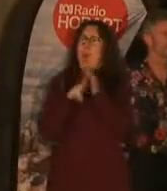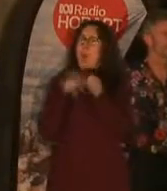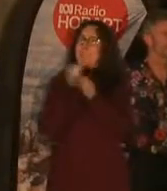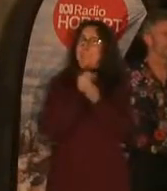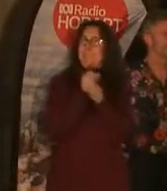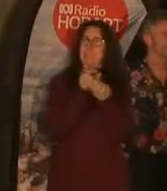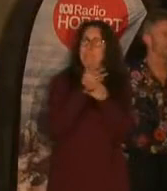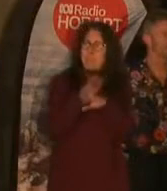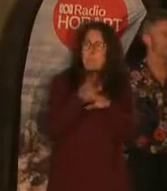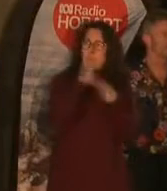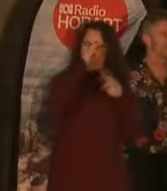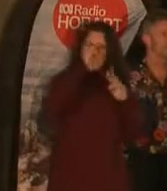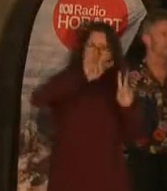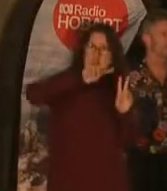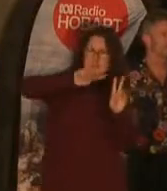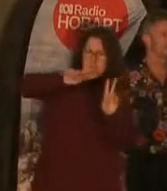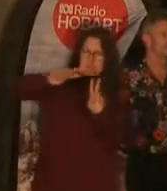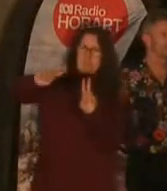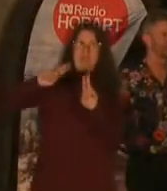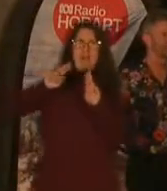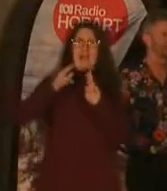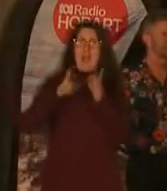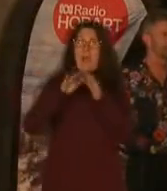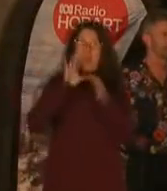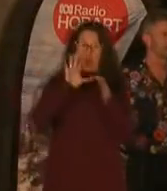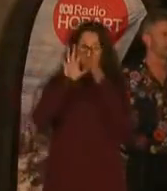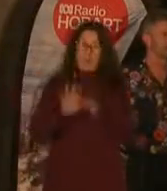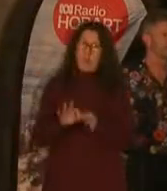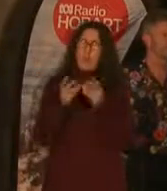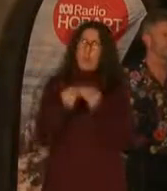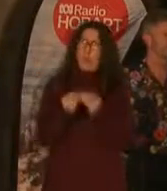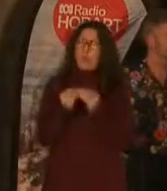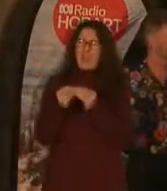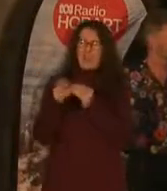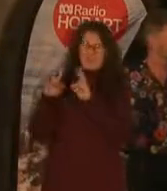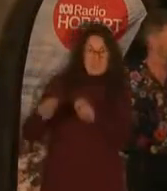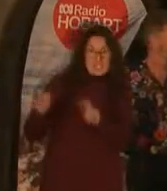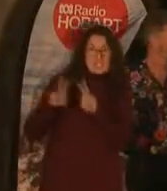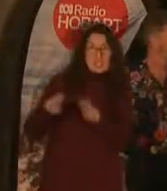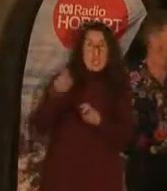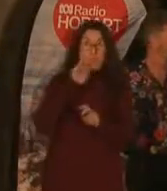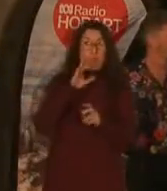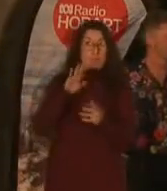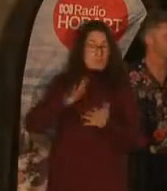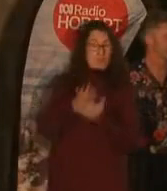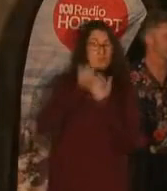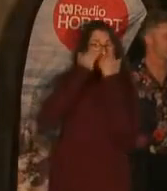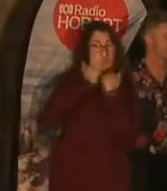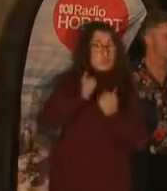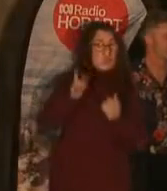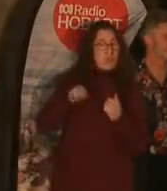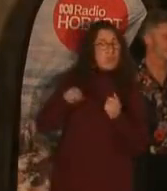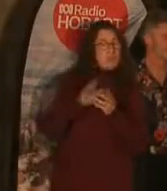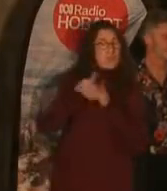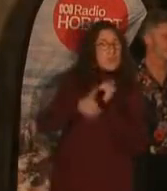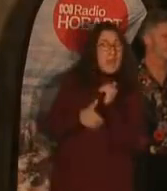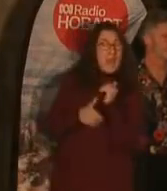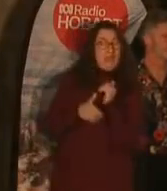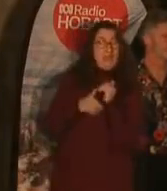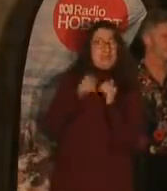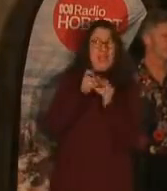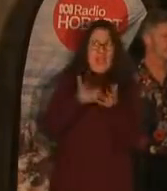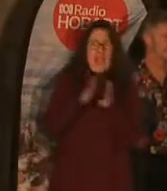people have to really like suppress the core nature of their research and legitimize it in these academic spheres, and hopefully with this new coding kind of